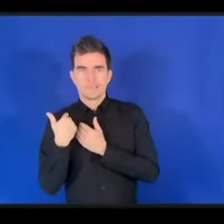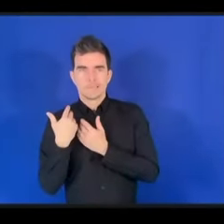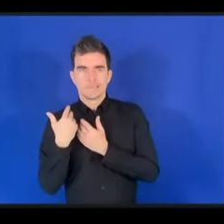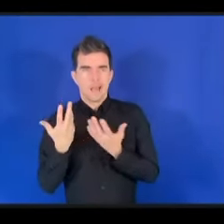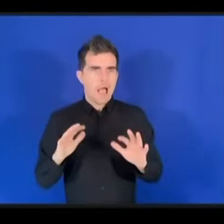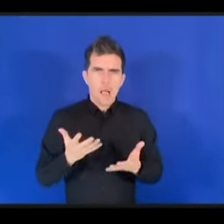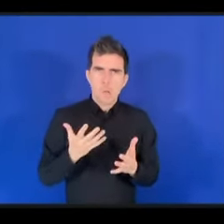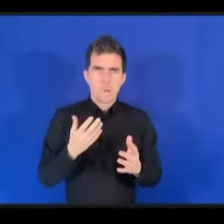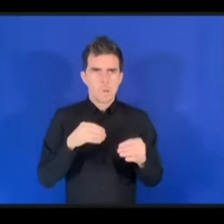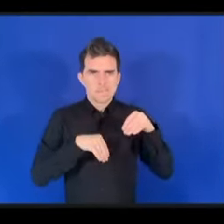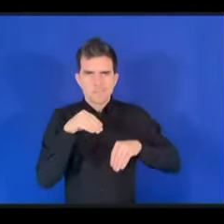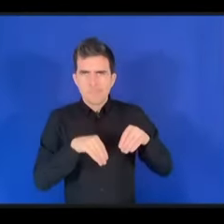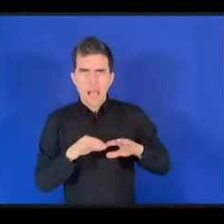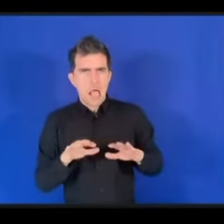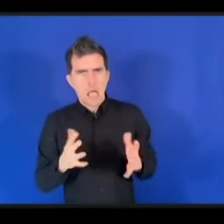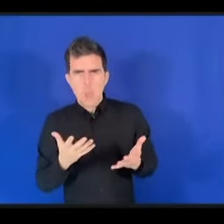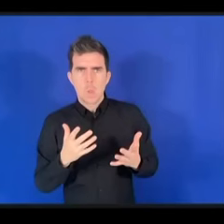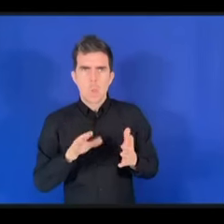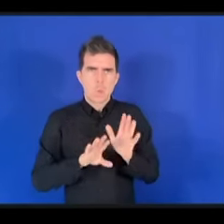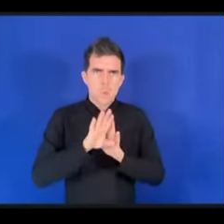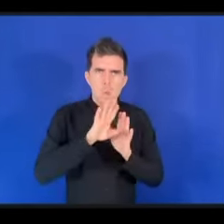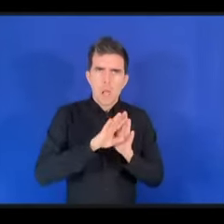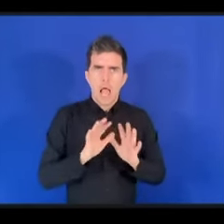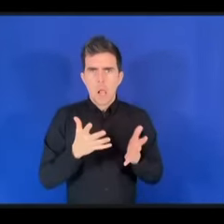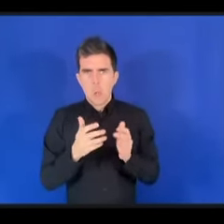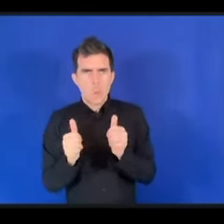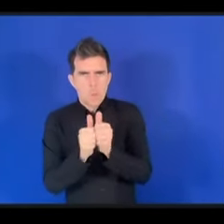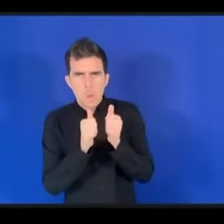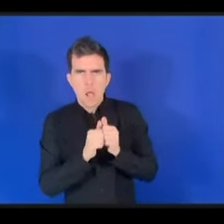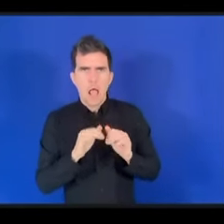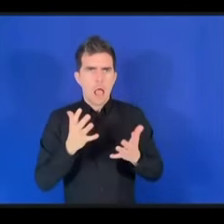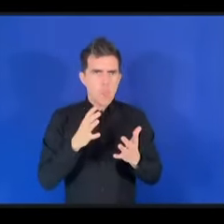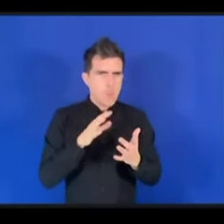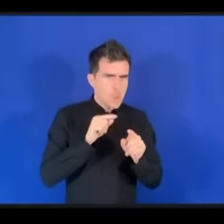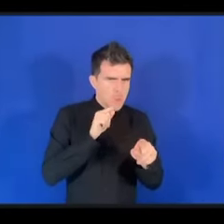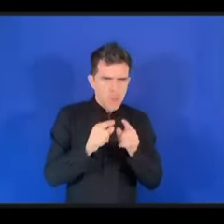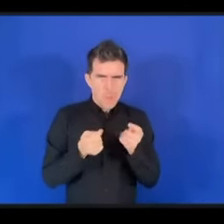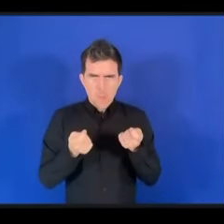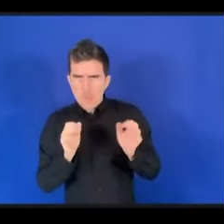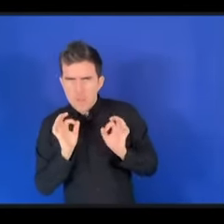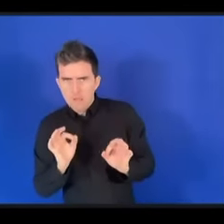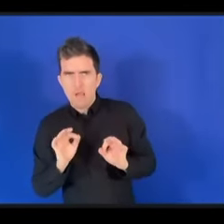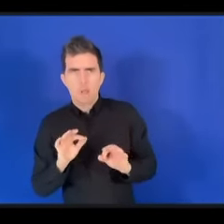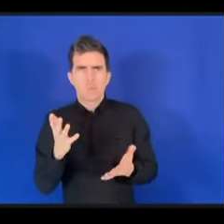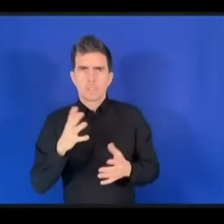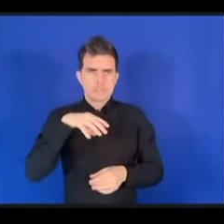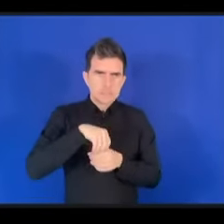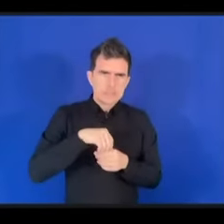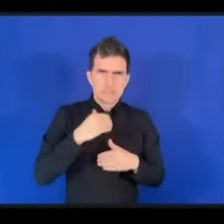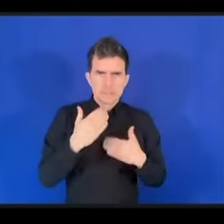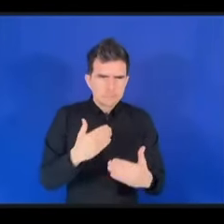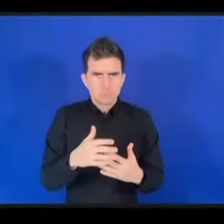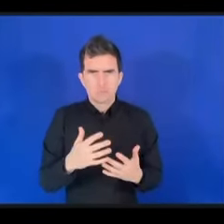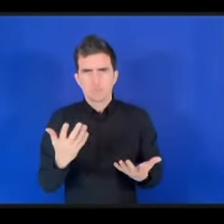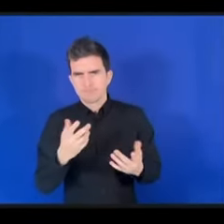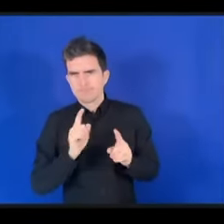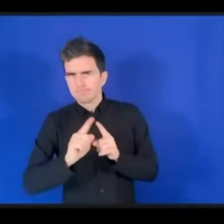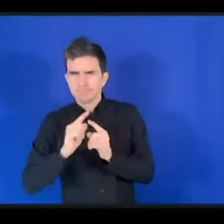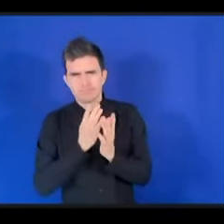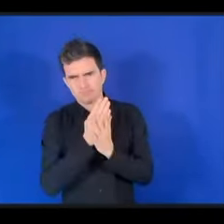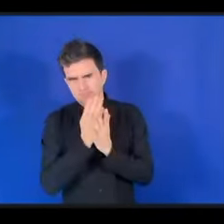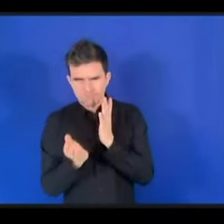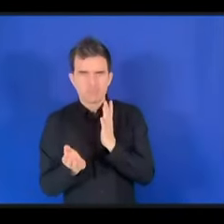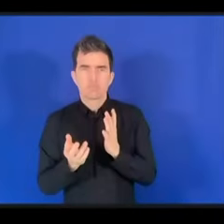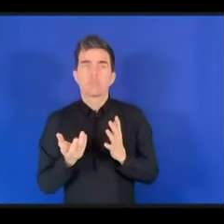core infrastructure components, and others, which results in its stable, reliable, and resilient operation. It is important